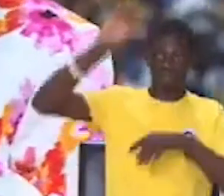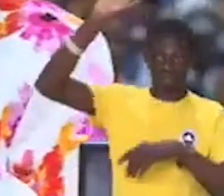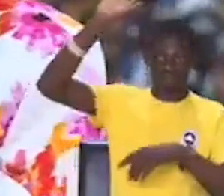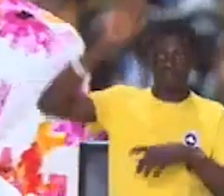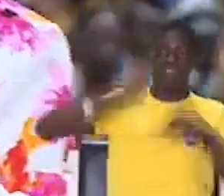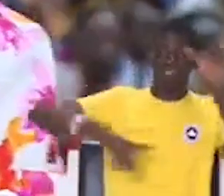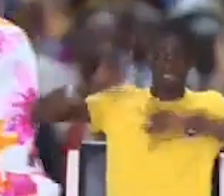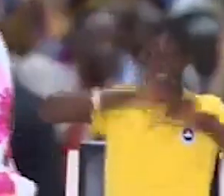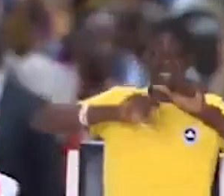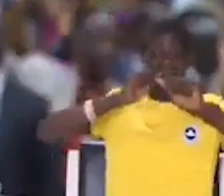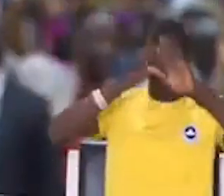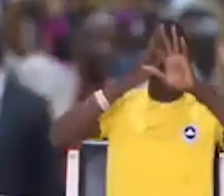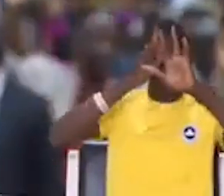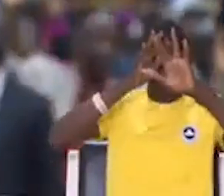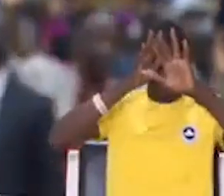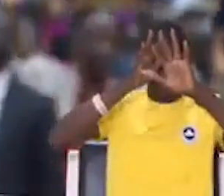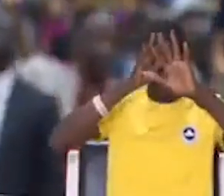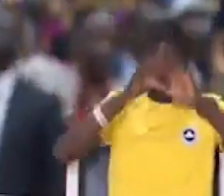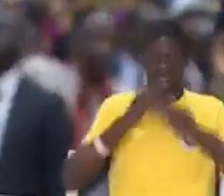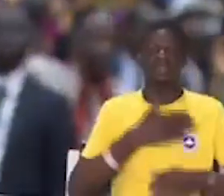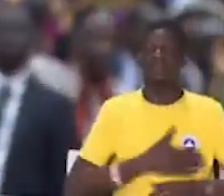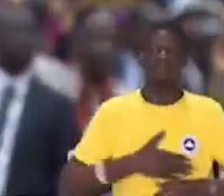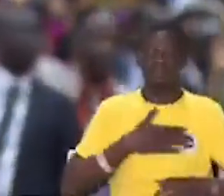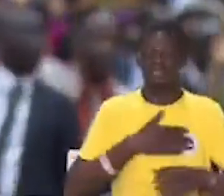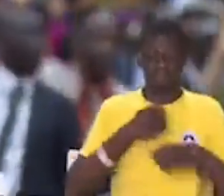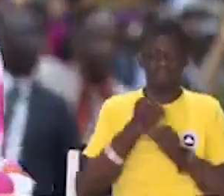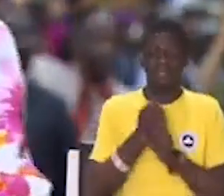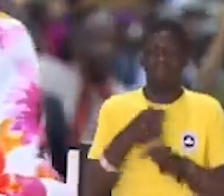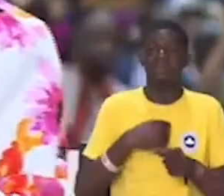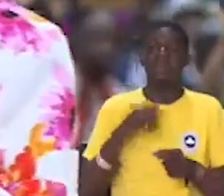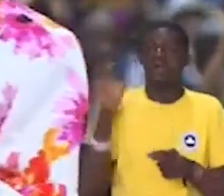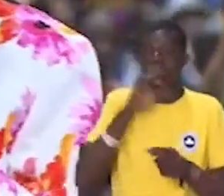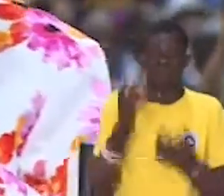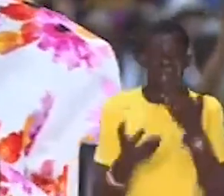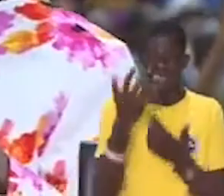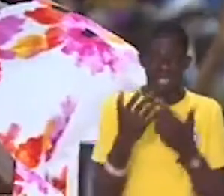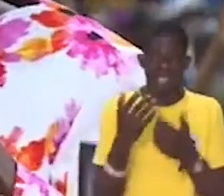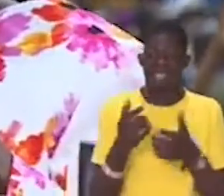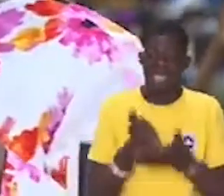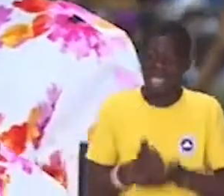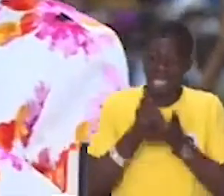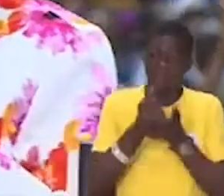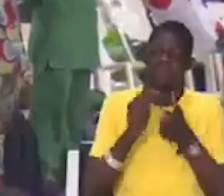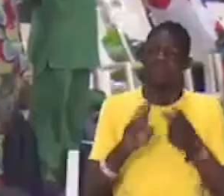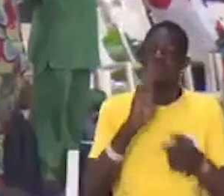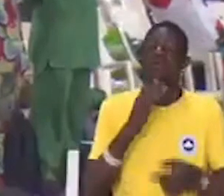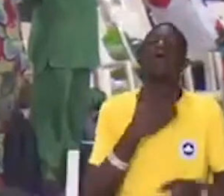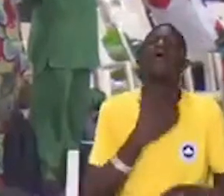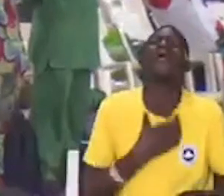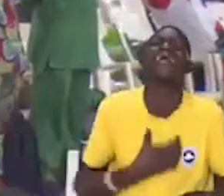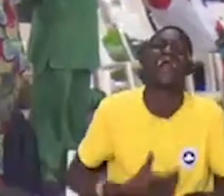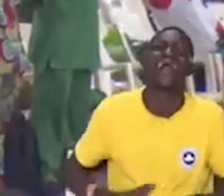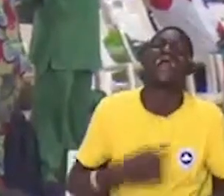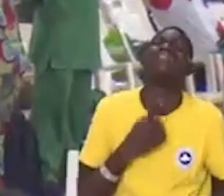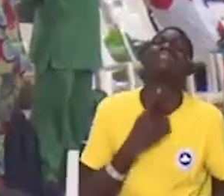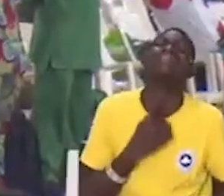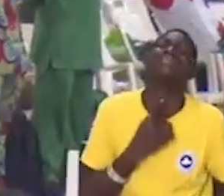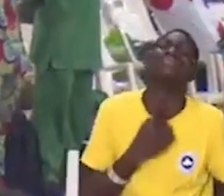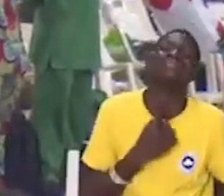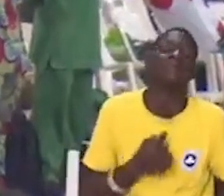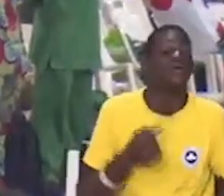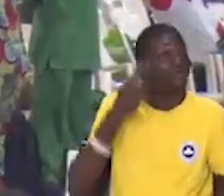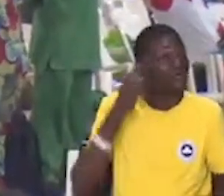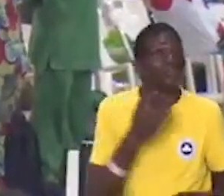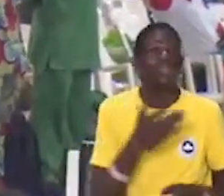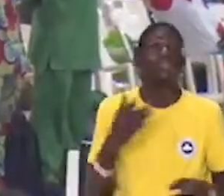and say, Father, please set me on fire. Help me to hunger and thirst for